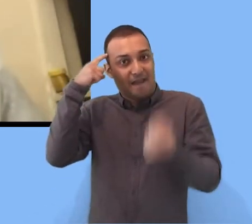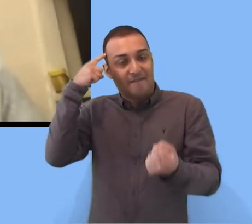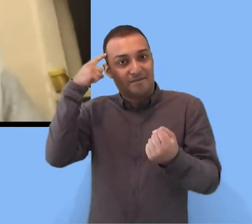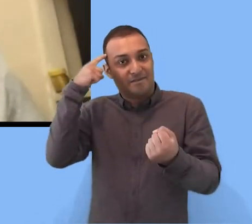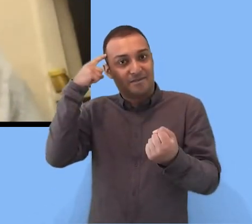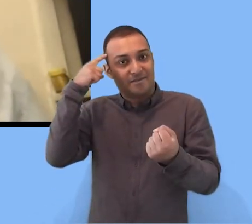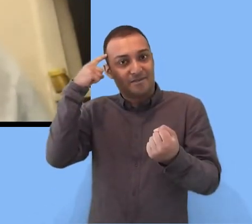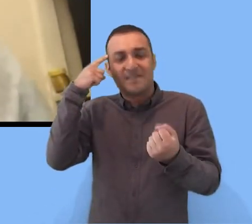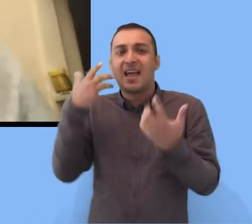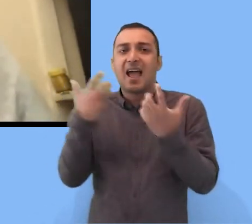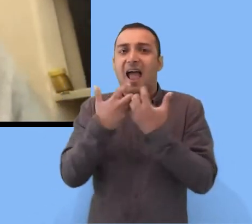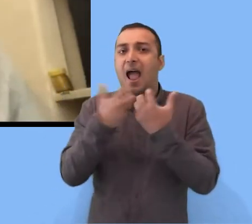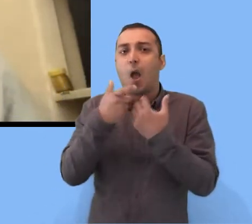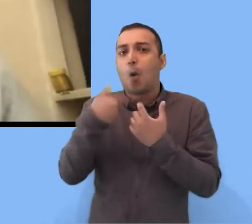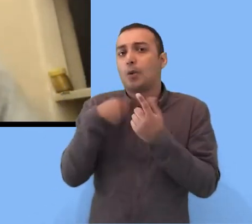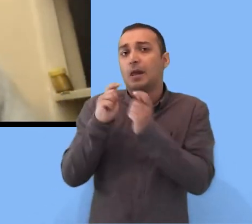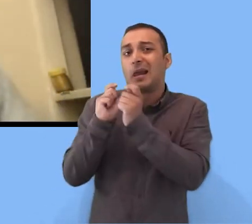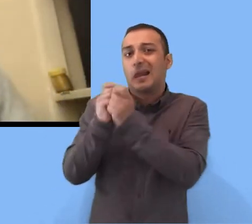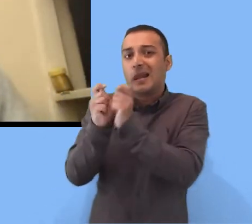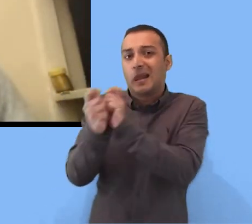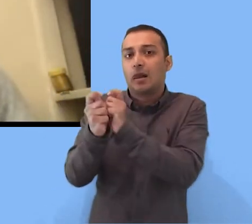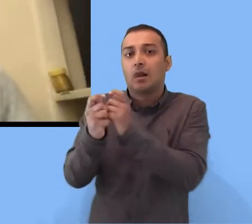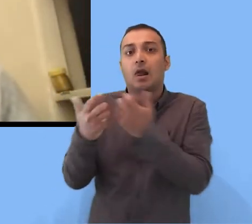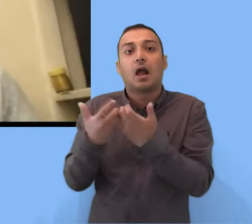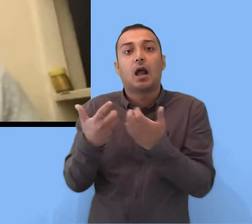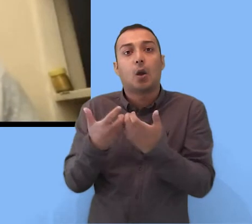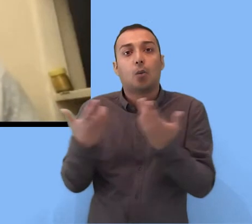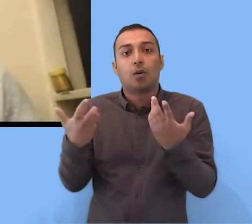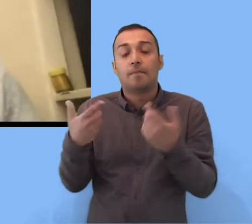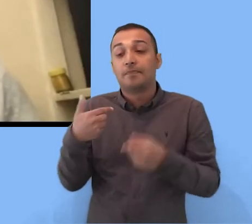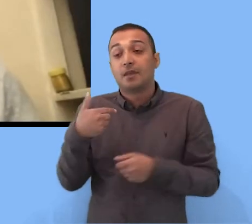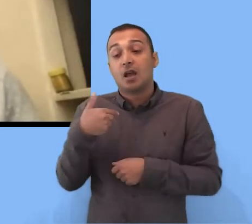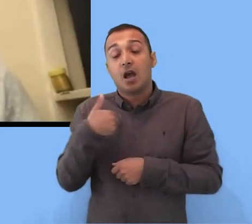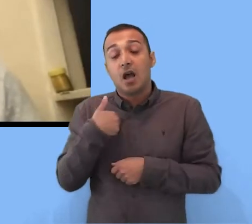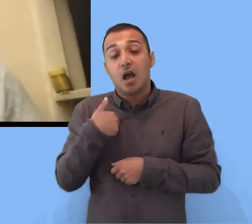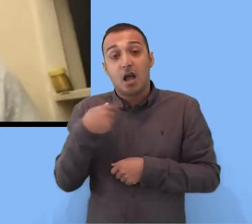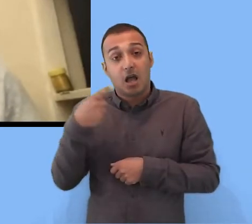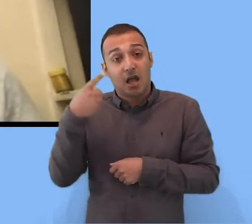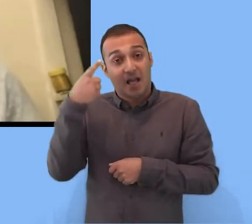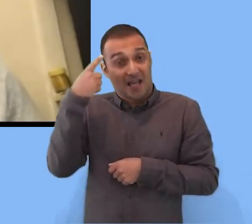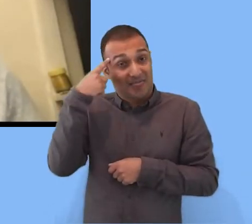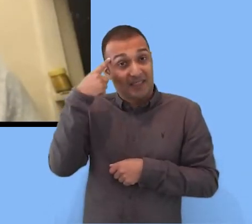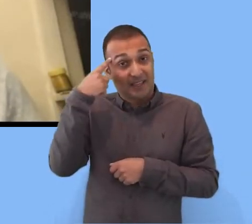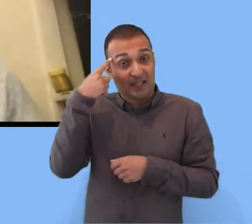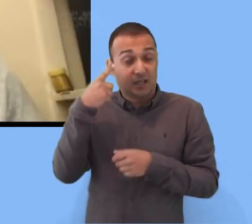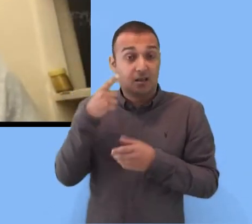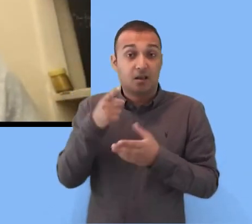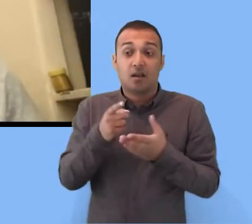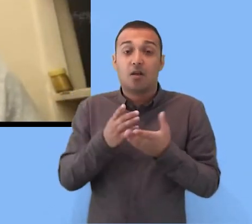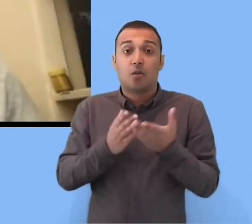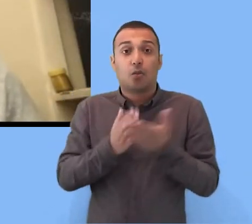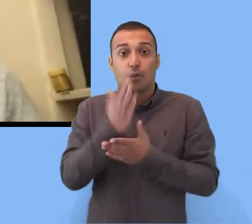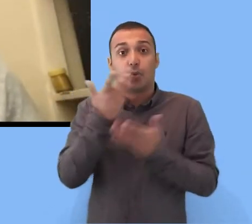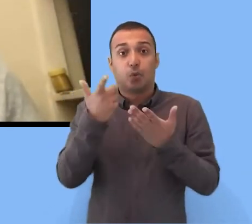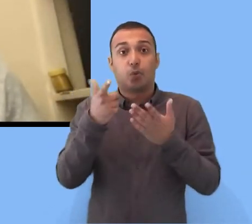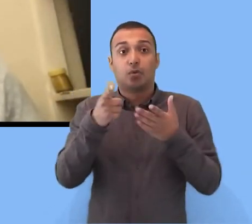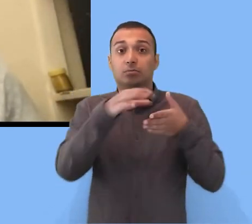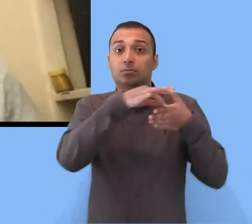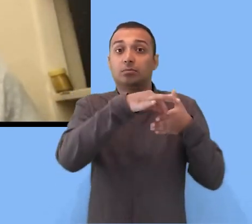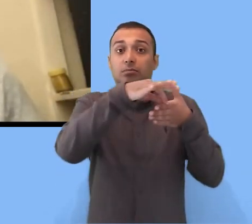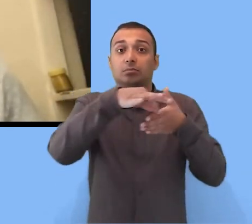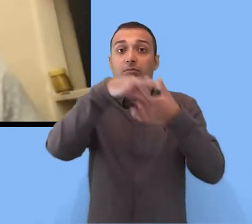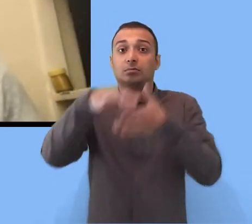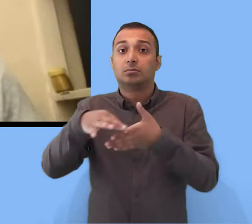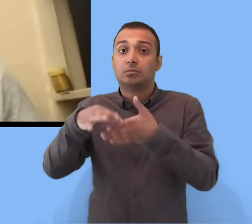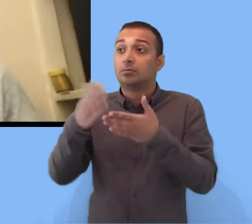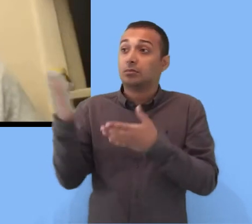preconceptions can be changed from the show around. The show around is such an important part of bringing, you know, parents around the